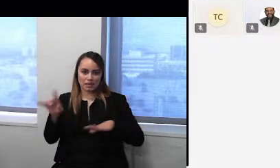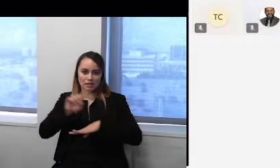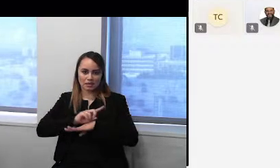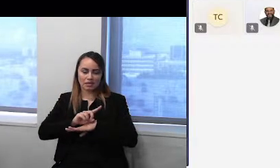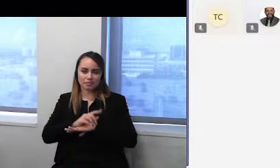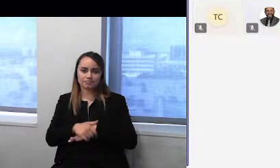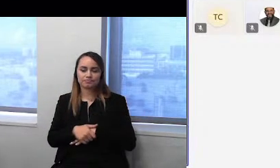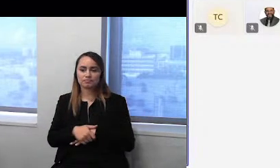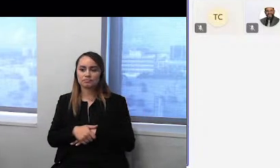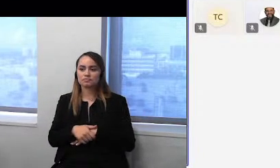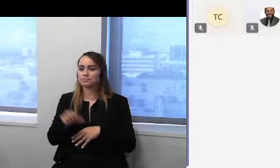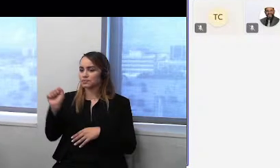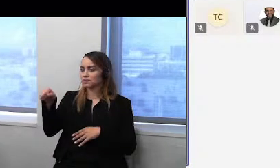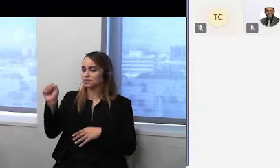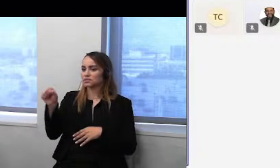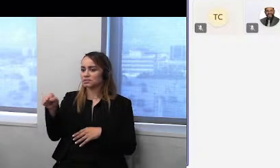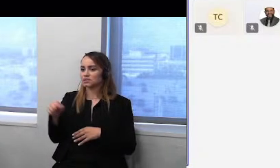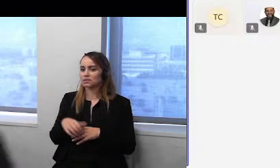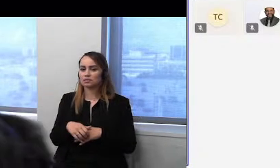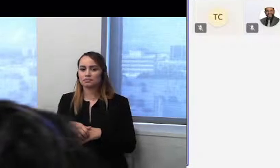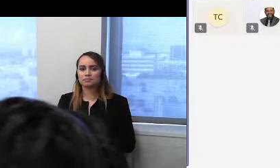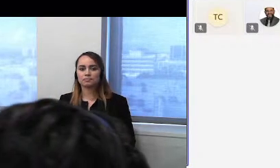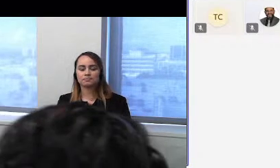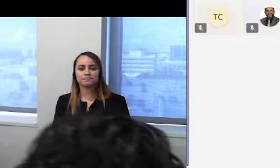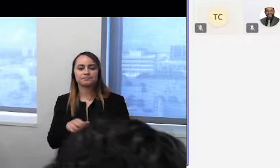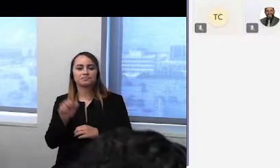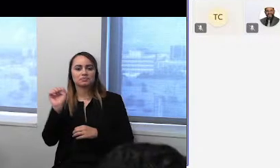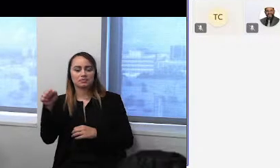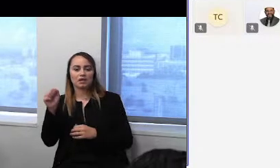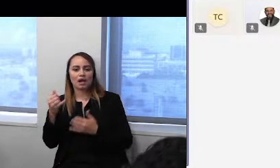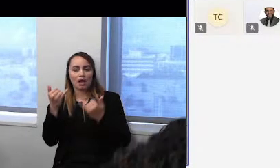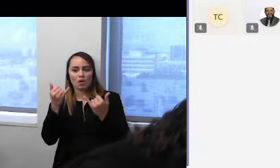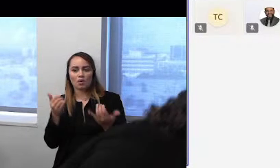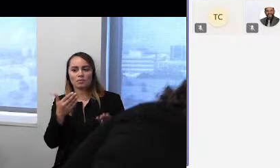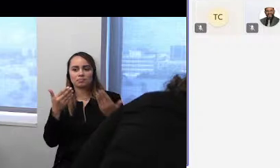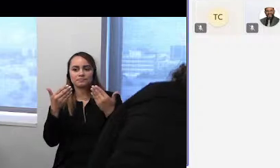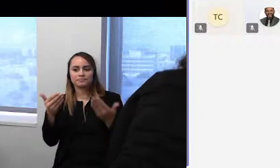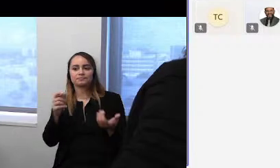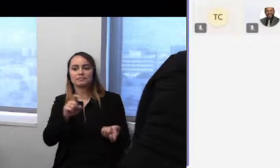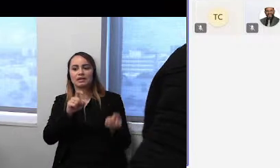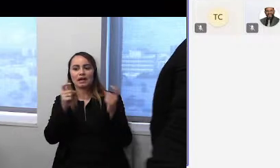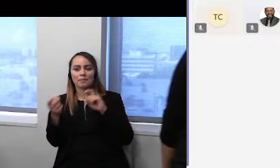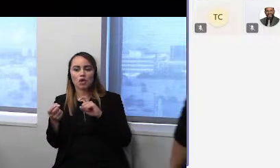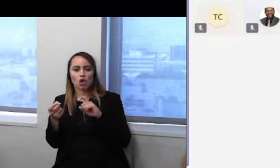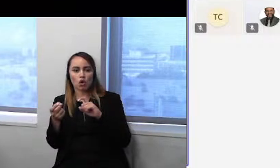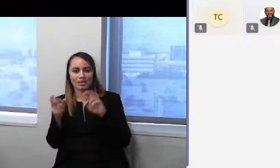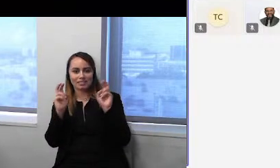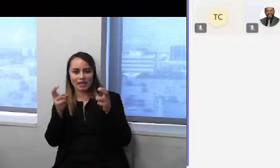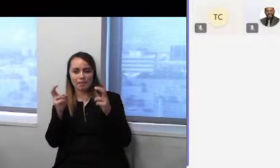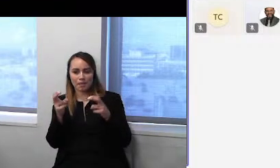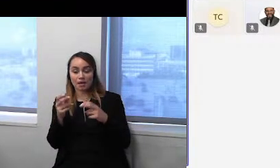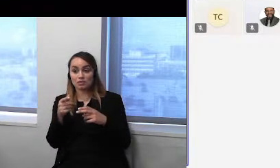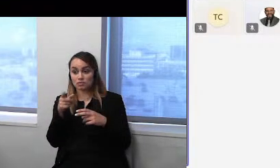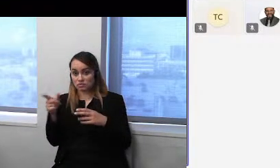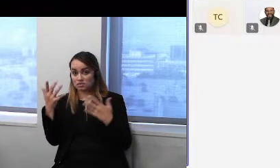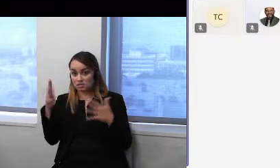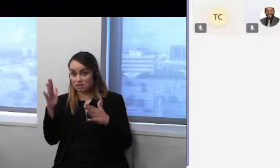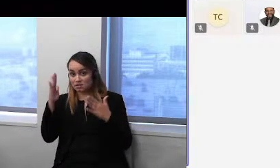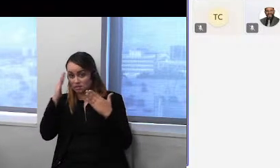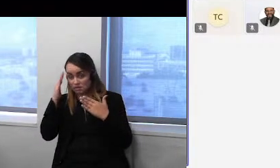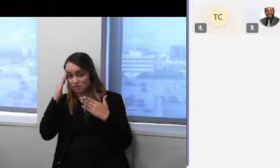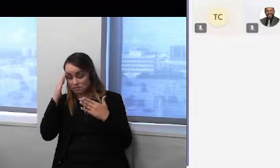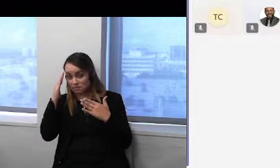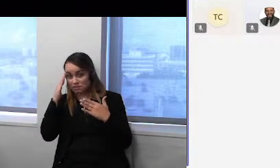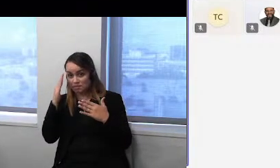Yes, I could give you some. All right. Let me change subjects then. Thank you. Are you familiar with I hope I'm pronouncing it correctly, the Jobos